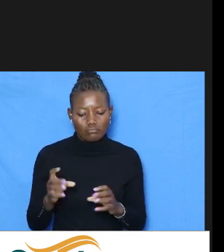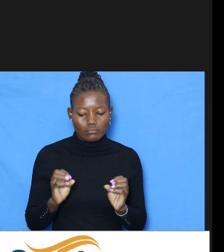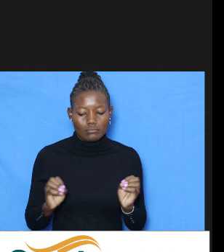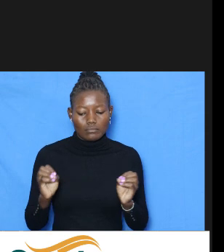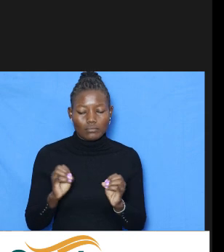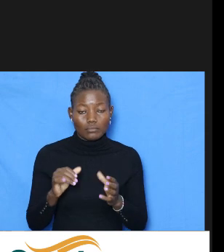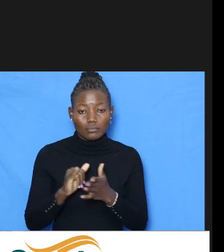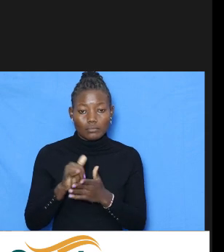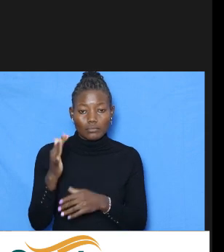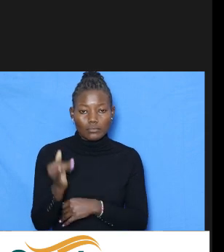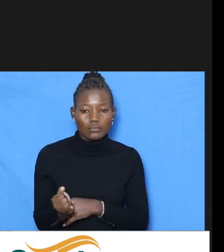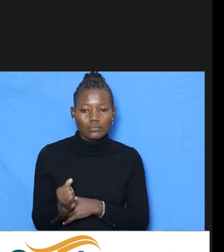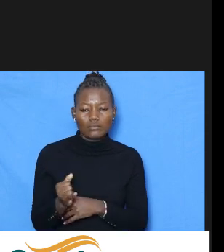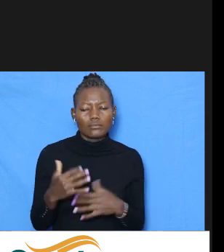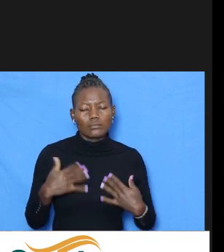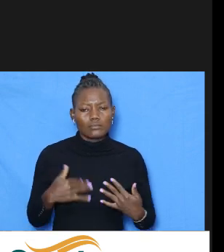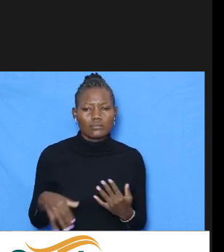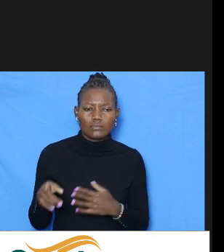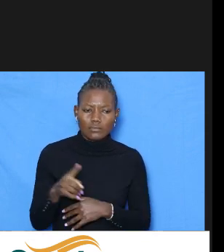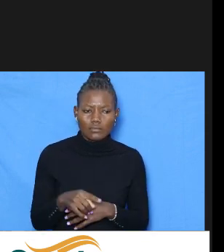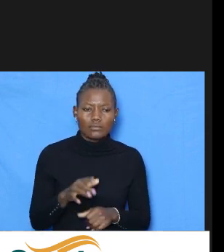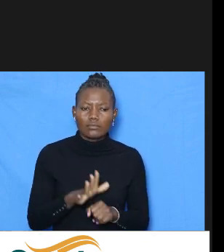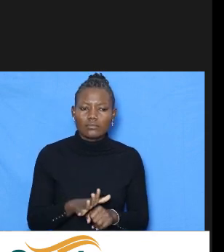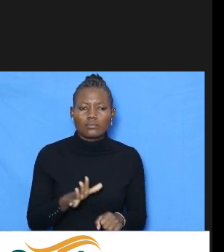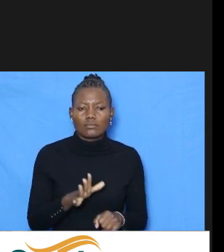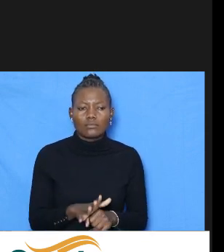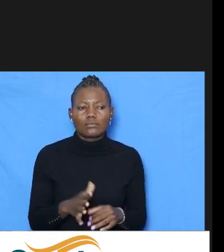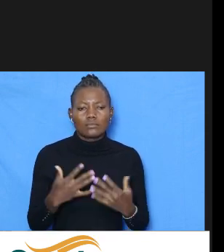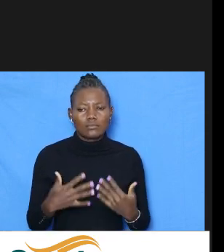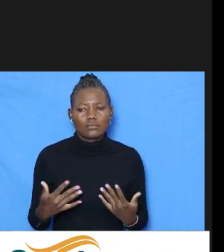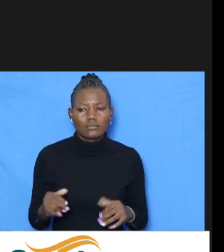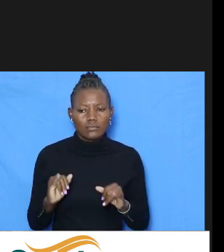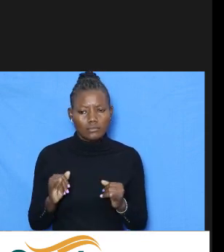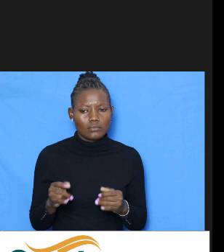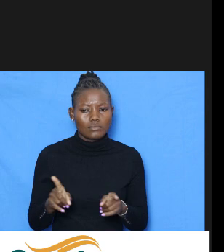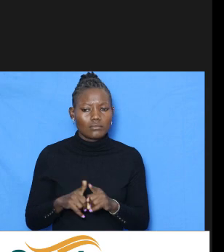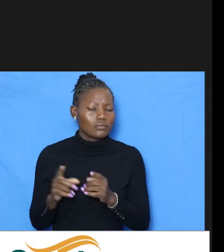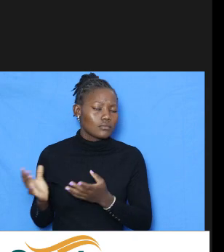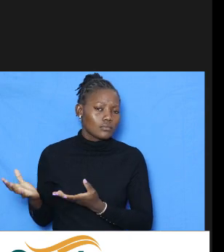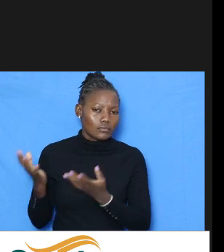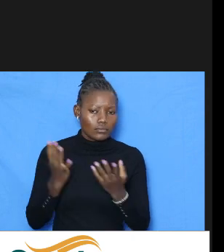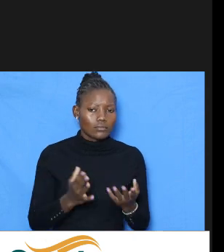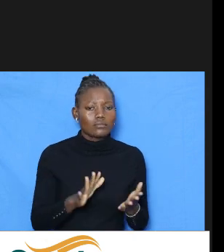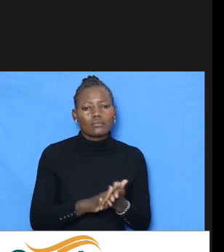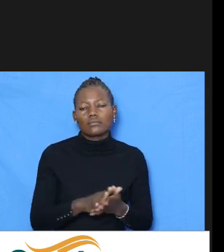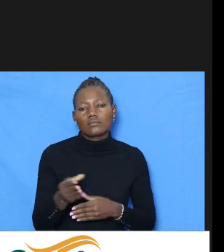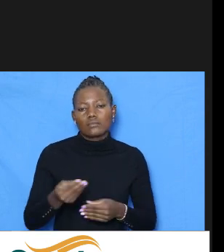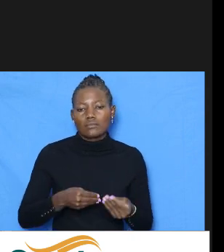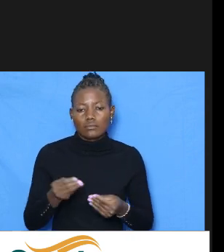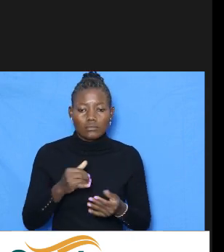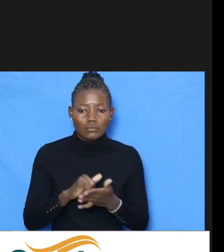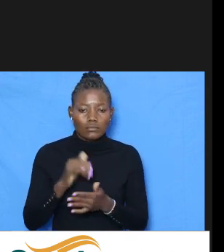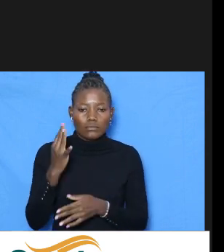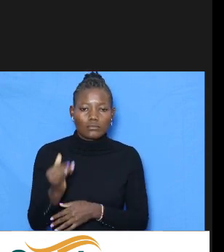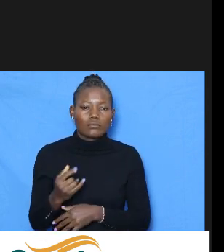why you'll find people coming in with a lot of supplements, people importing these supplements and selling them. So that's why we